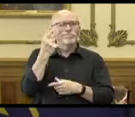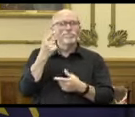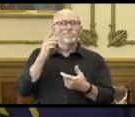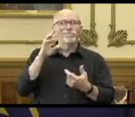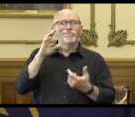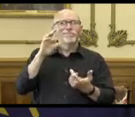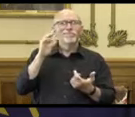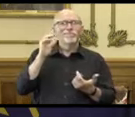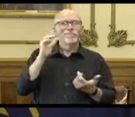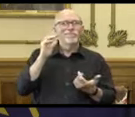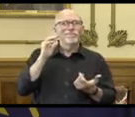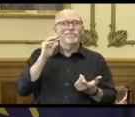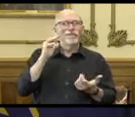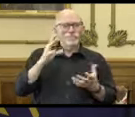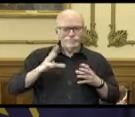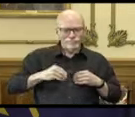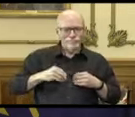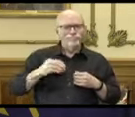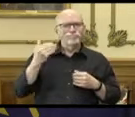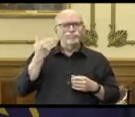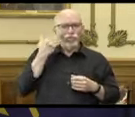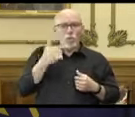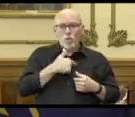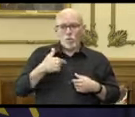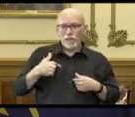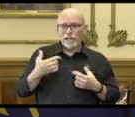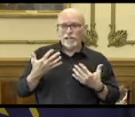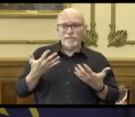sooner that we